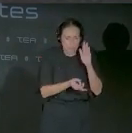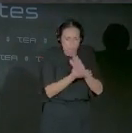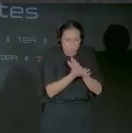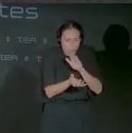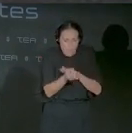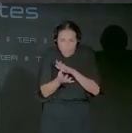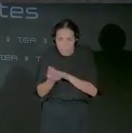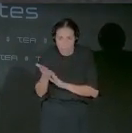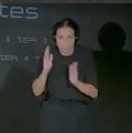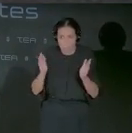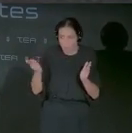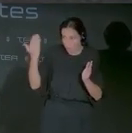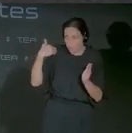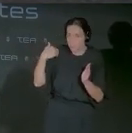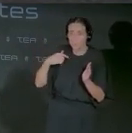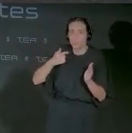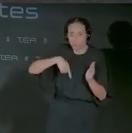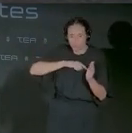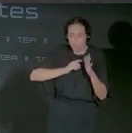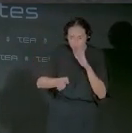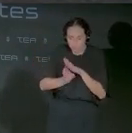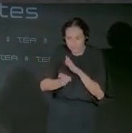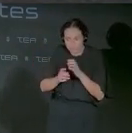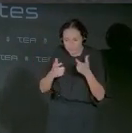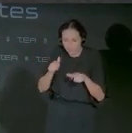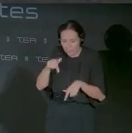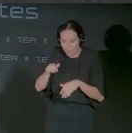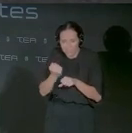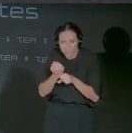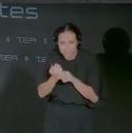Later years, I've been working as an investor, so I've seen a lot of companies